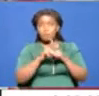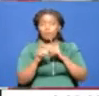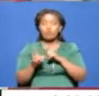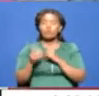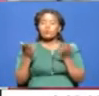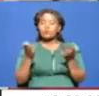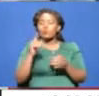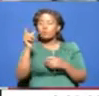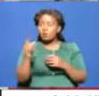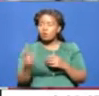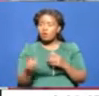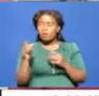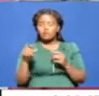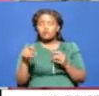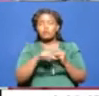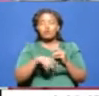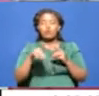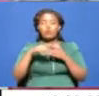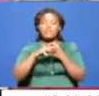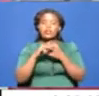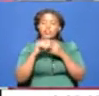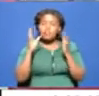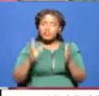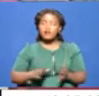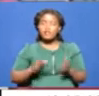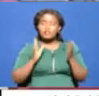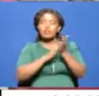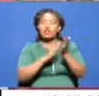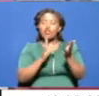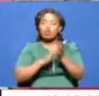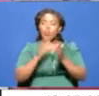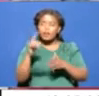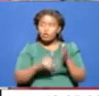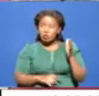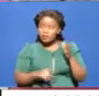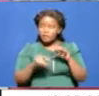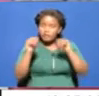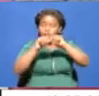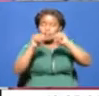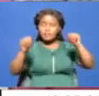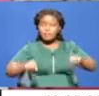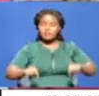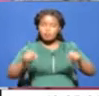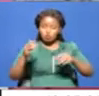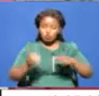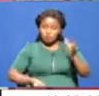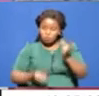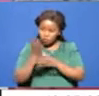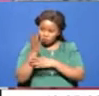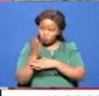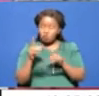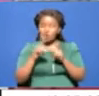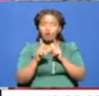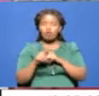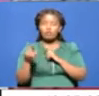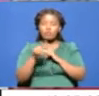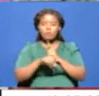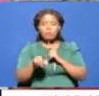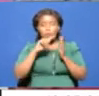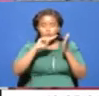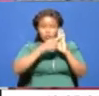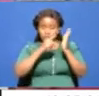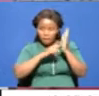as engineers will recommend that systems be put in place where we break down